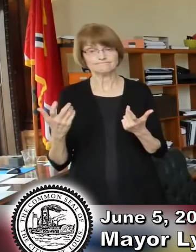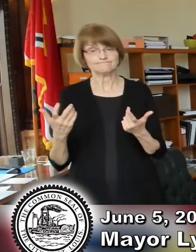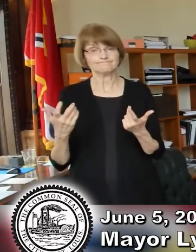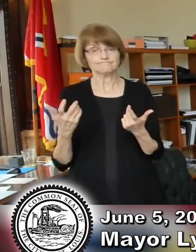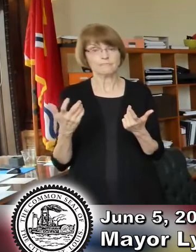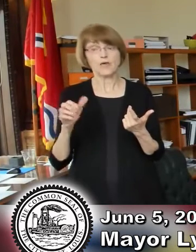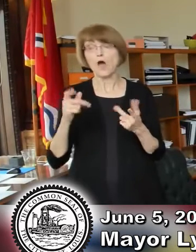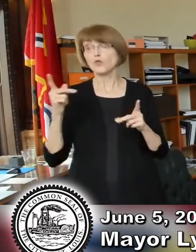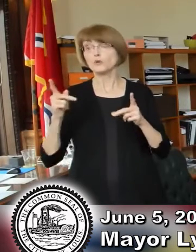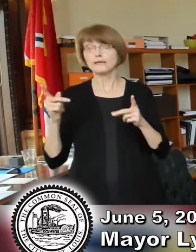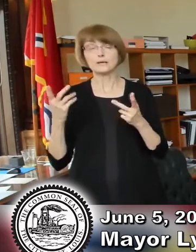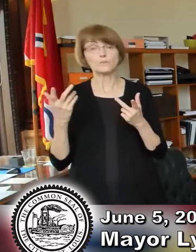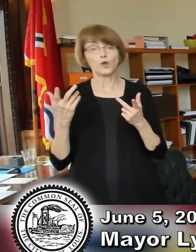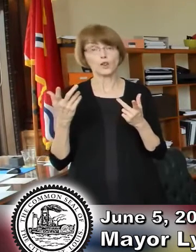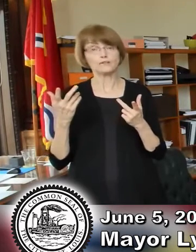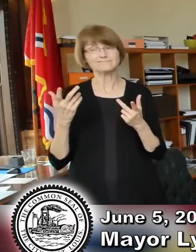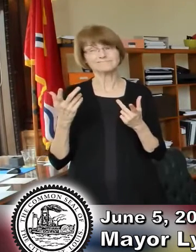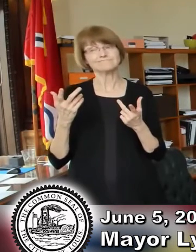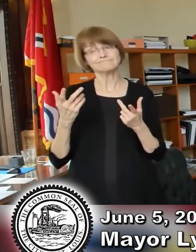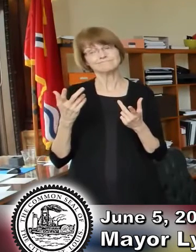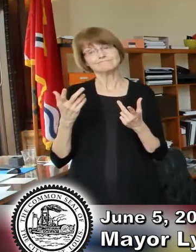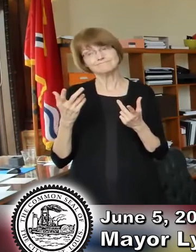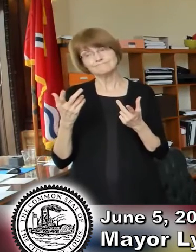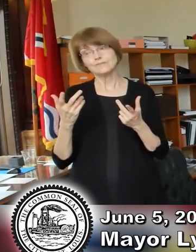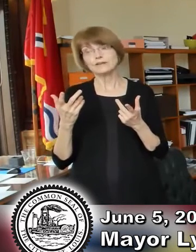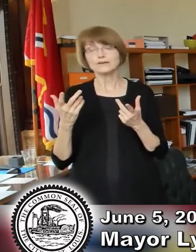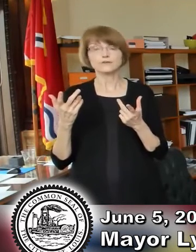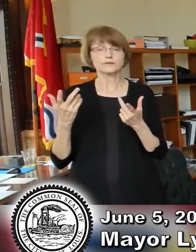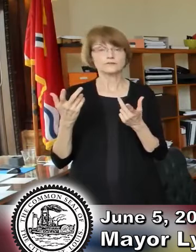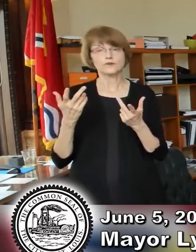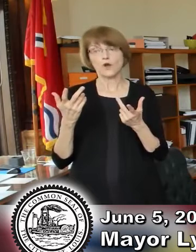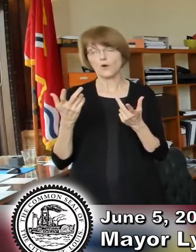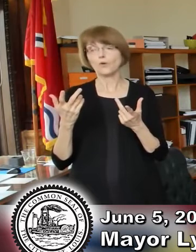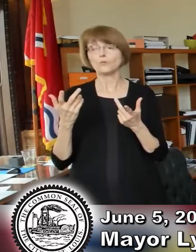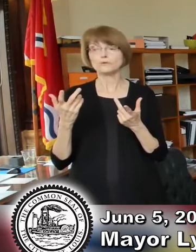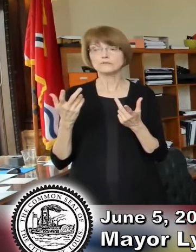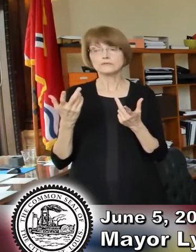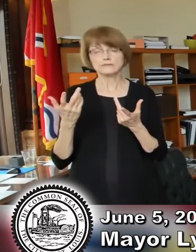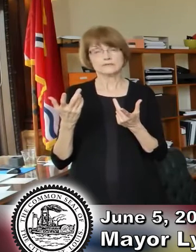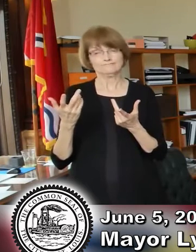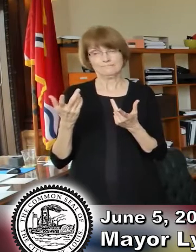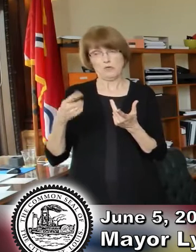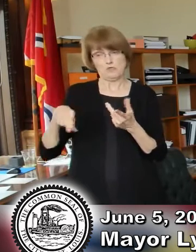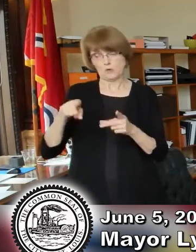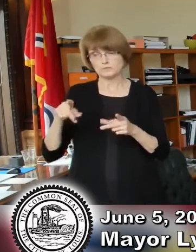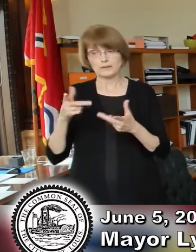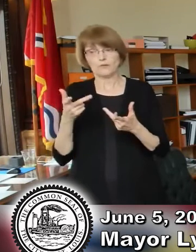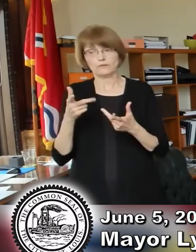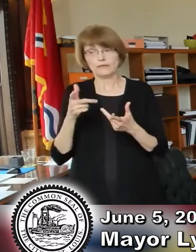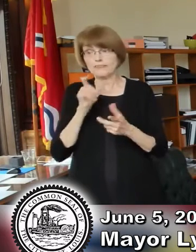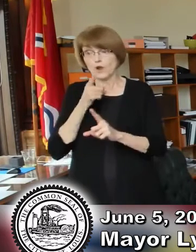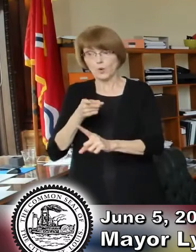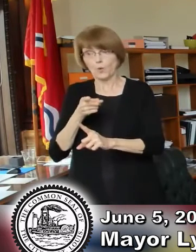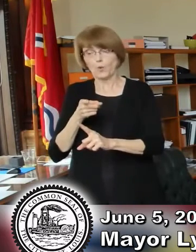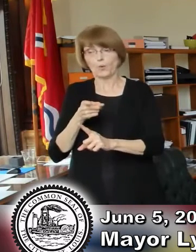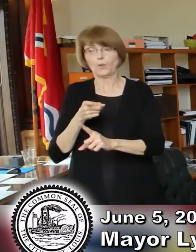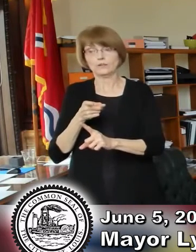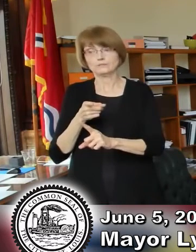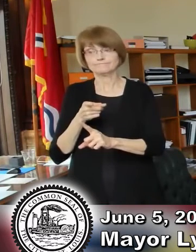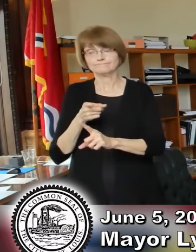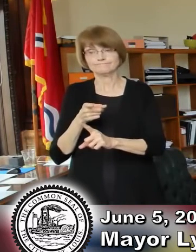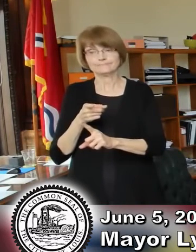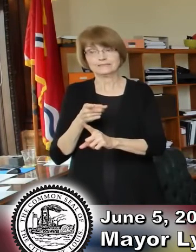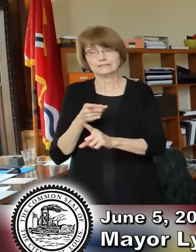Other folks may be in the group, or other folks may come out at that time who aren't just intent on